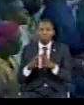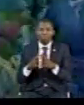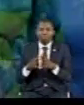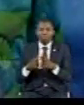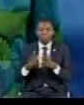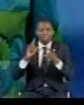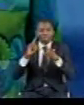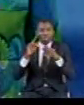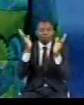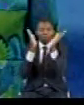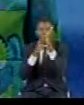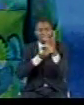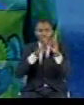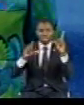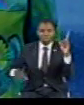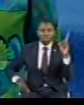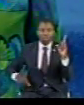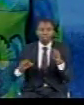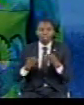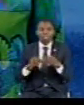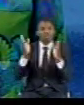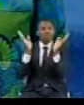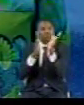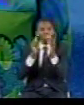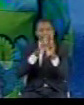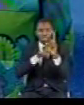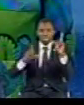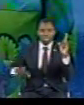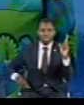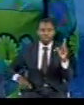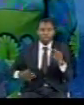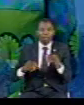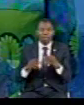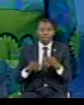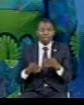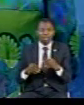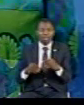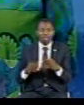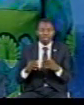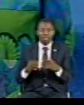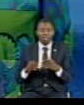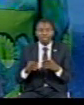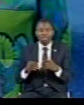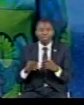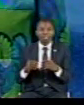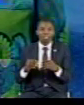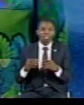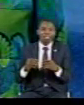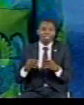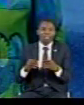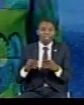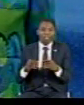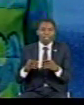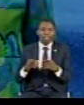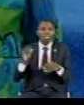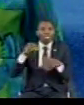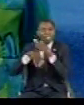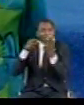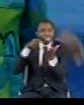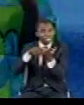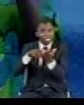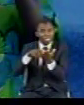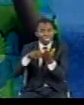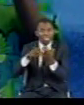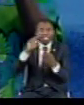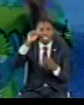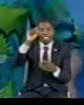praise the Lord. I said, praise the Lord. And all of a sudden, in this Taraba Crusade,